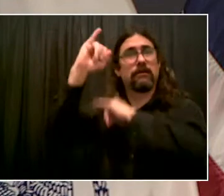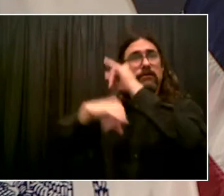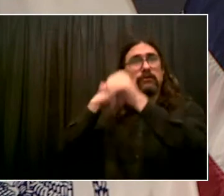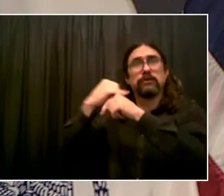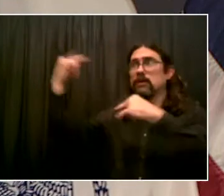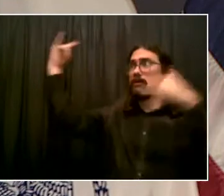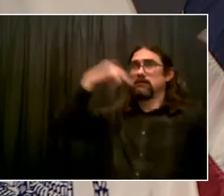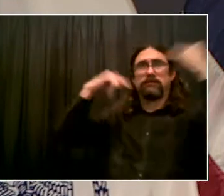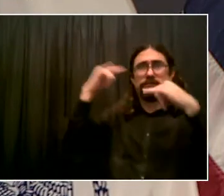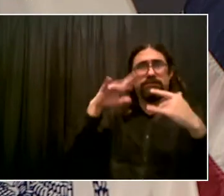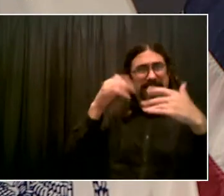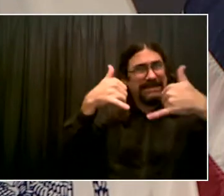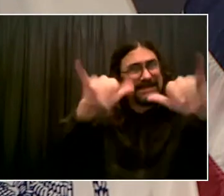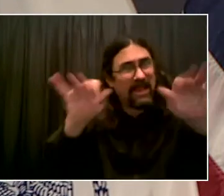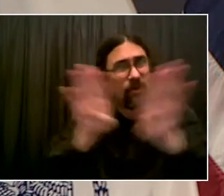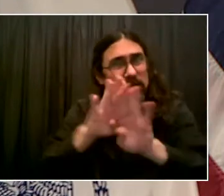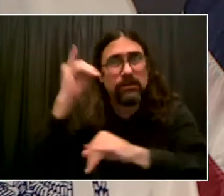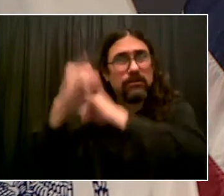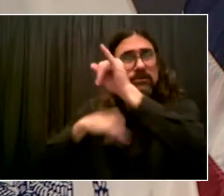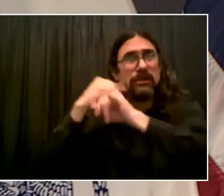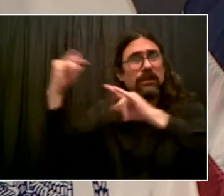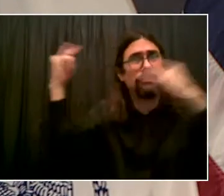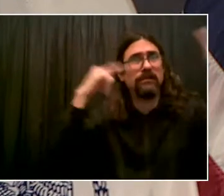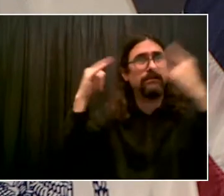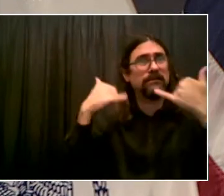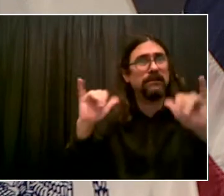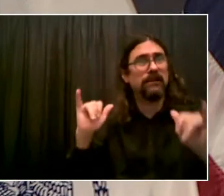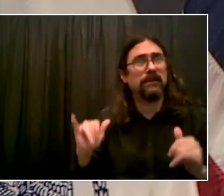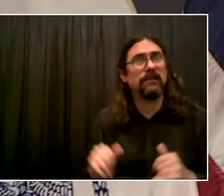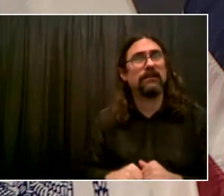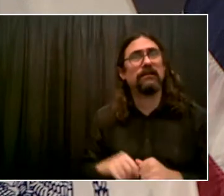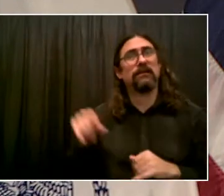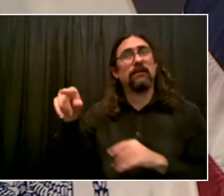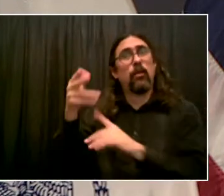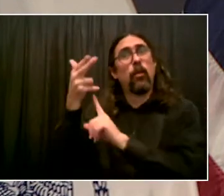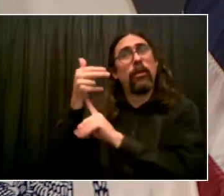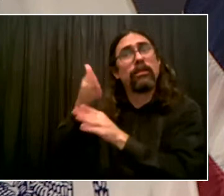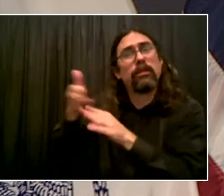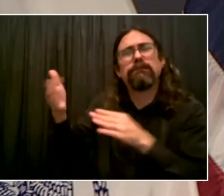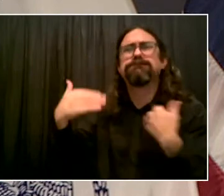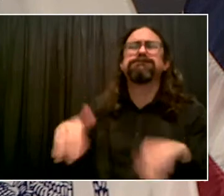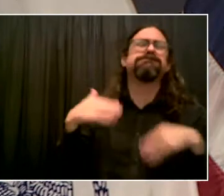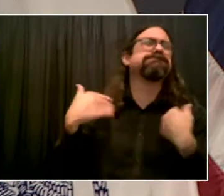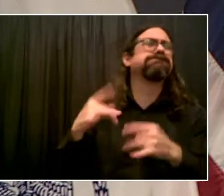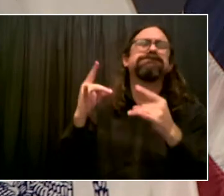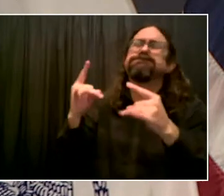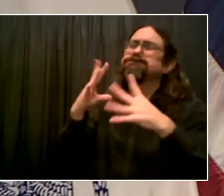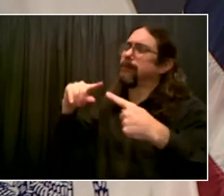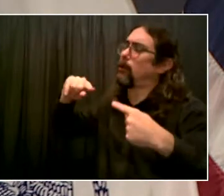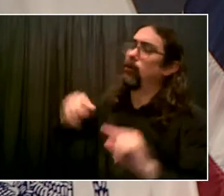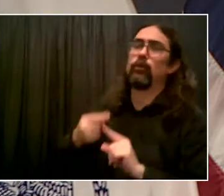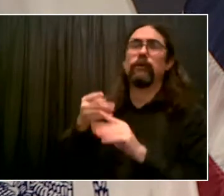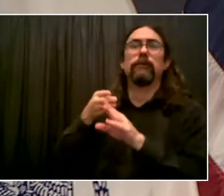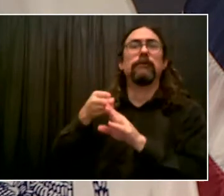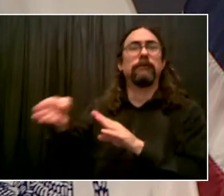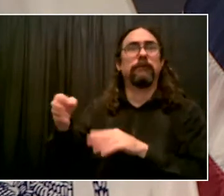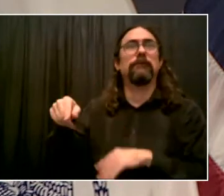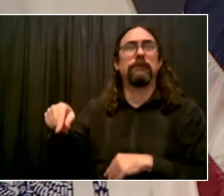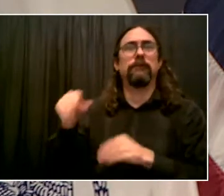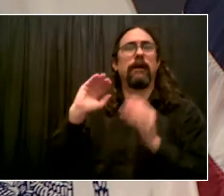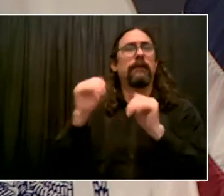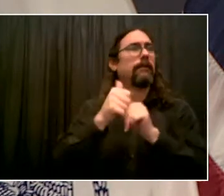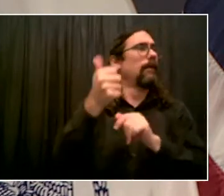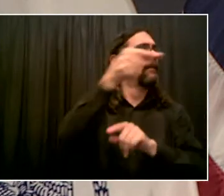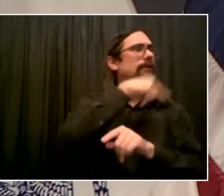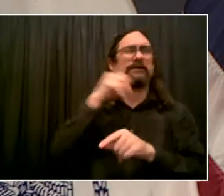hard. That's why we took actions to support the hotel industry earlier in the year. But we also have to